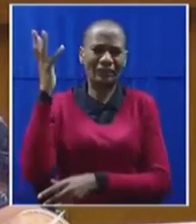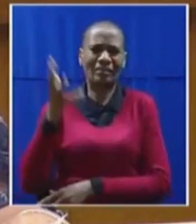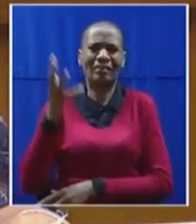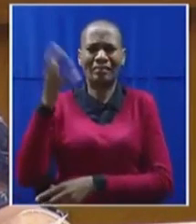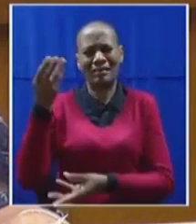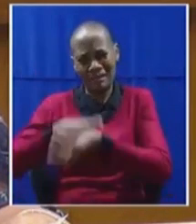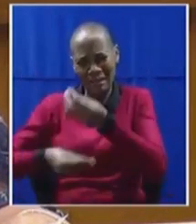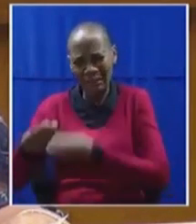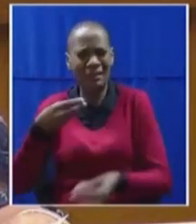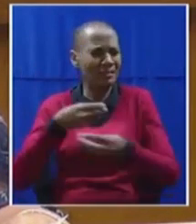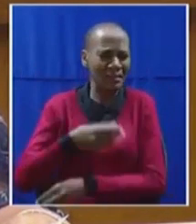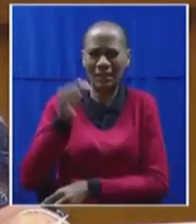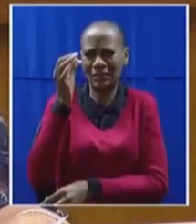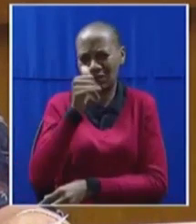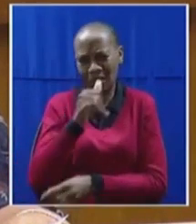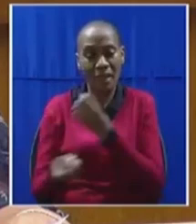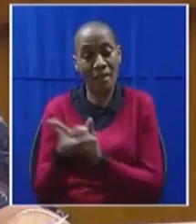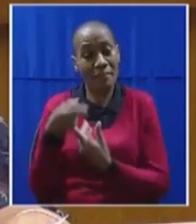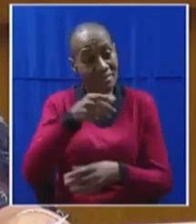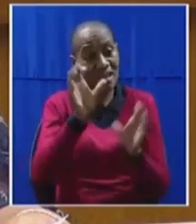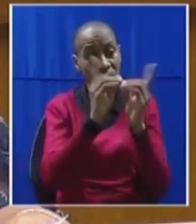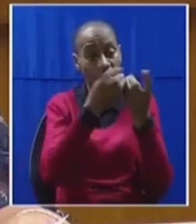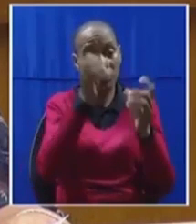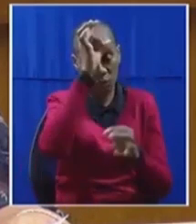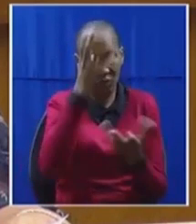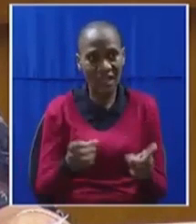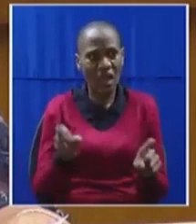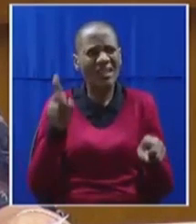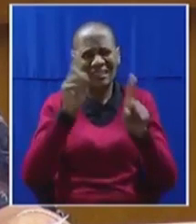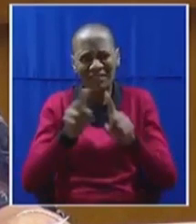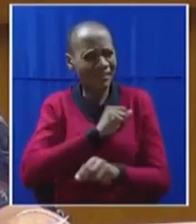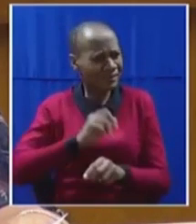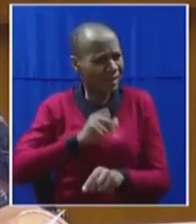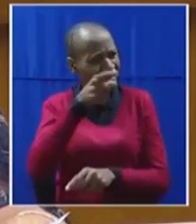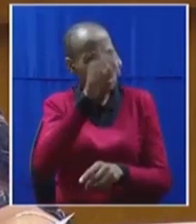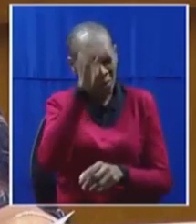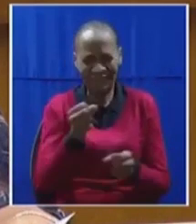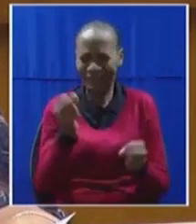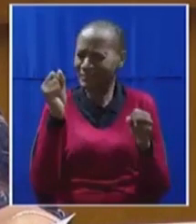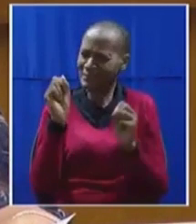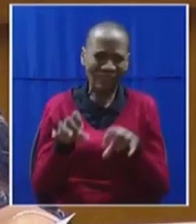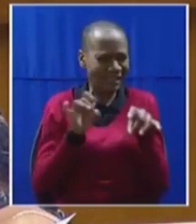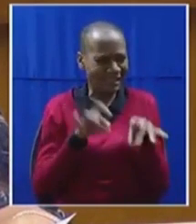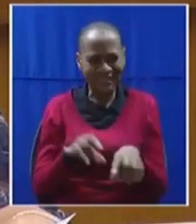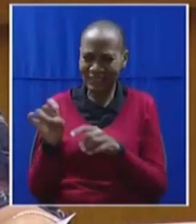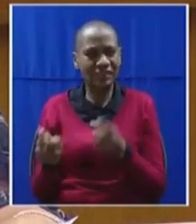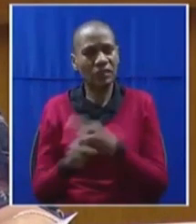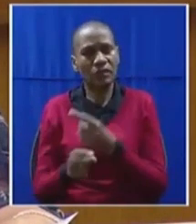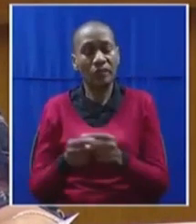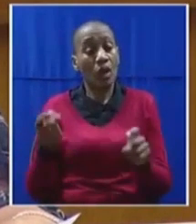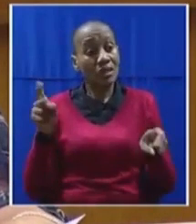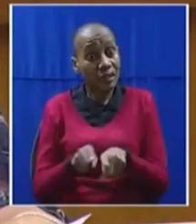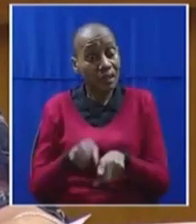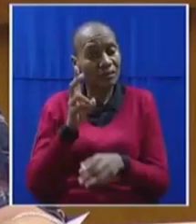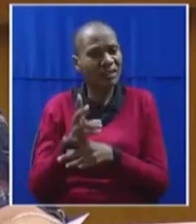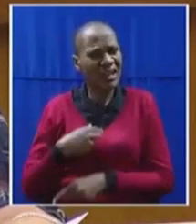criminality within the SAPS, and at the poor working conditions of our SAPS members. But what I've never been is desperately ashamed to belong